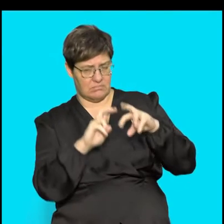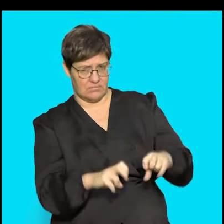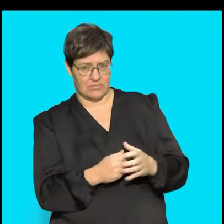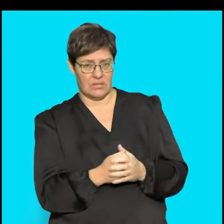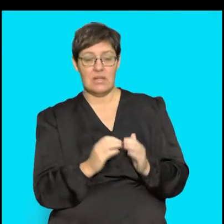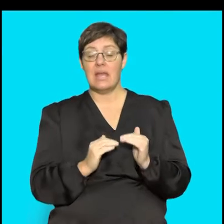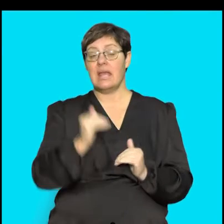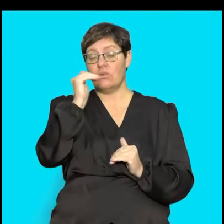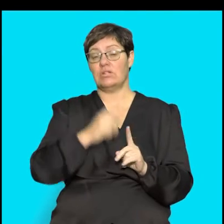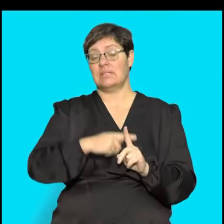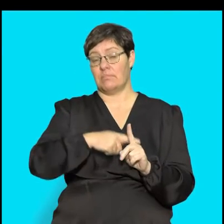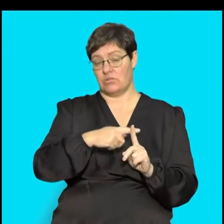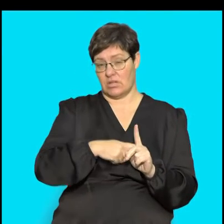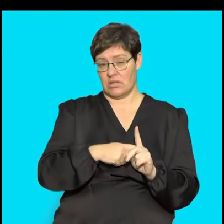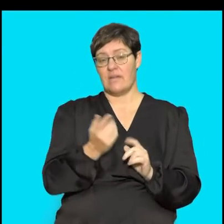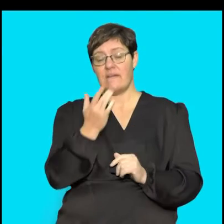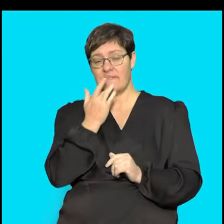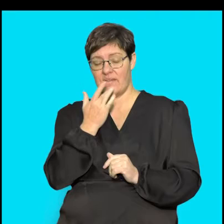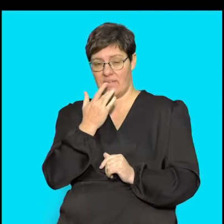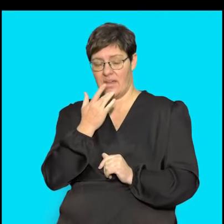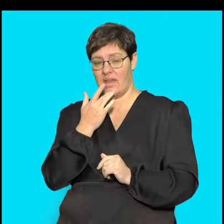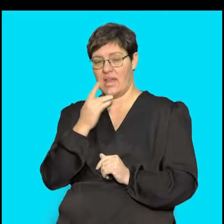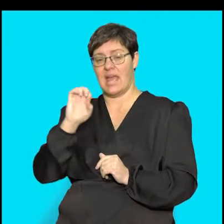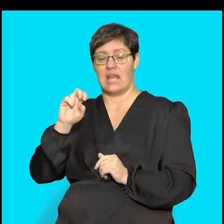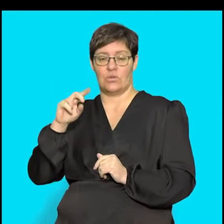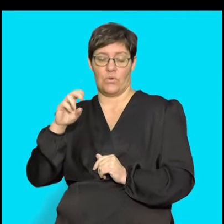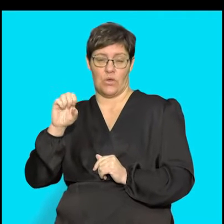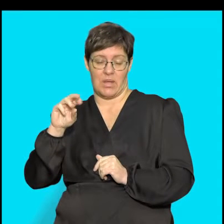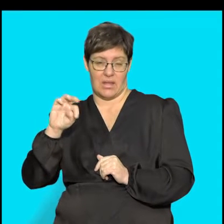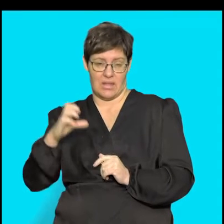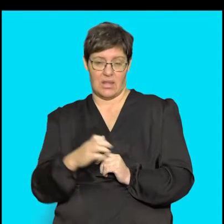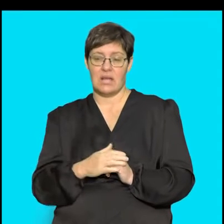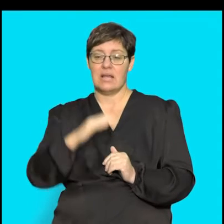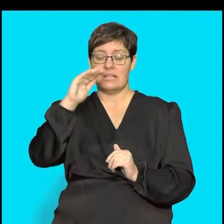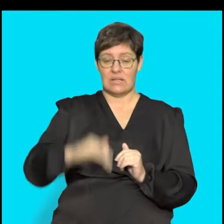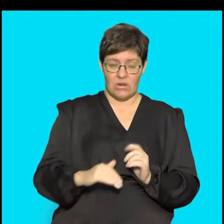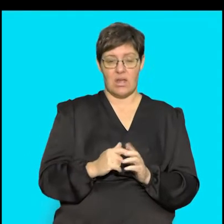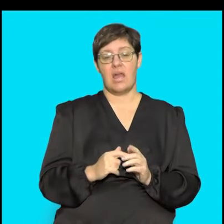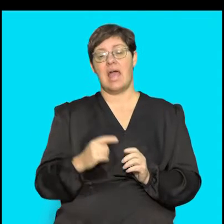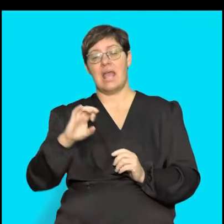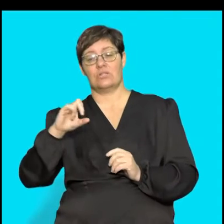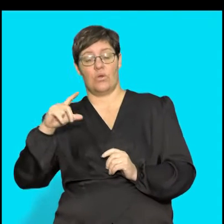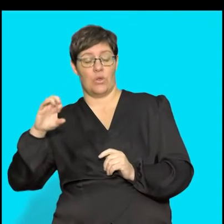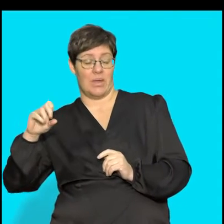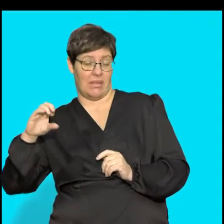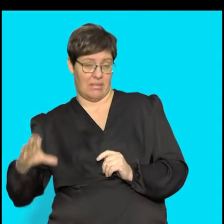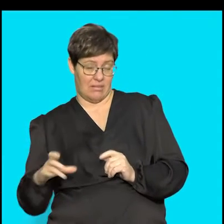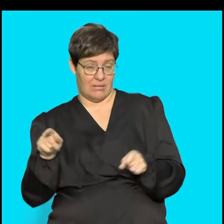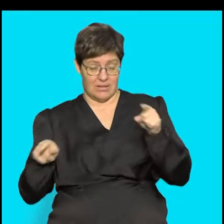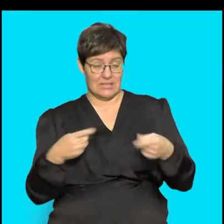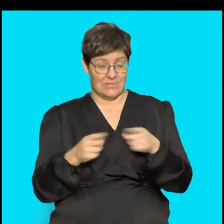study. Increase in temperature favors the endothermic. Decrease in temperature favors the exothermic